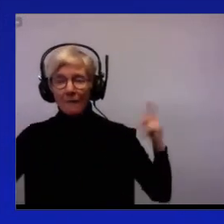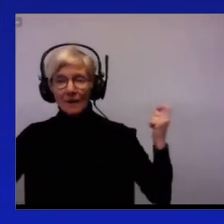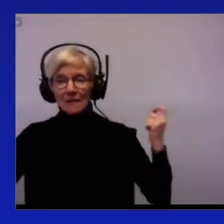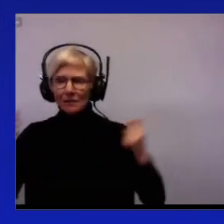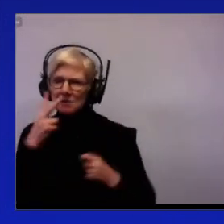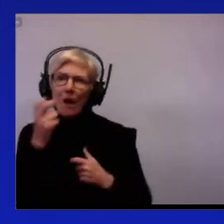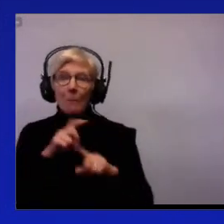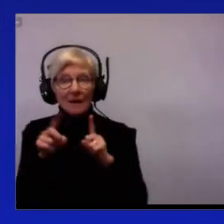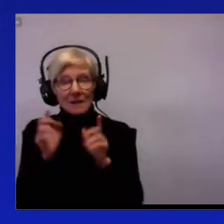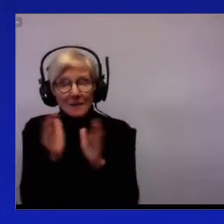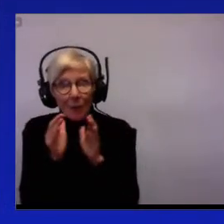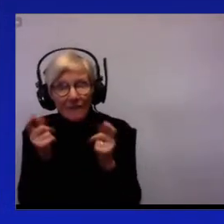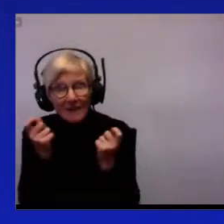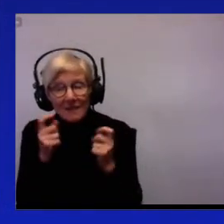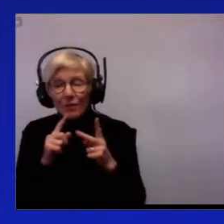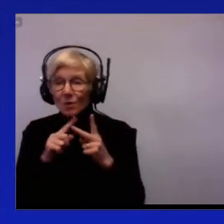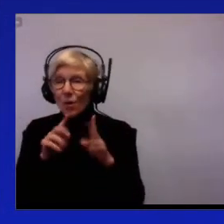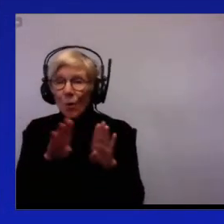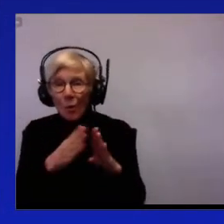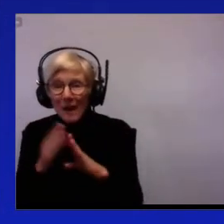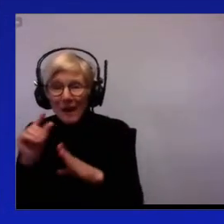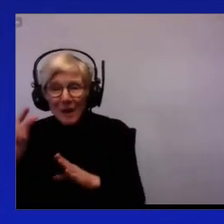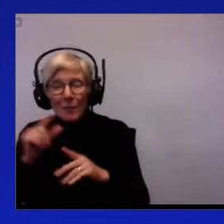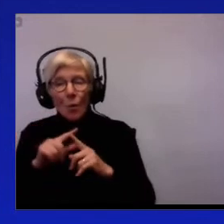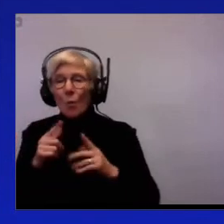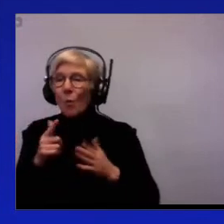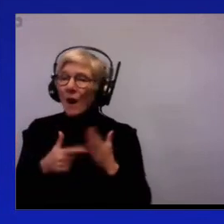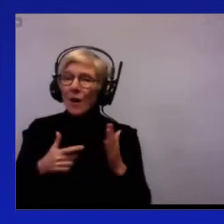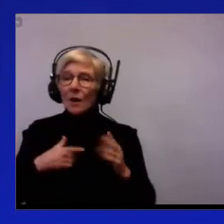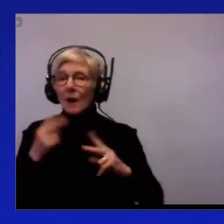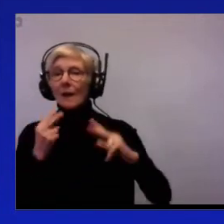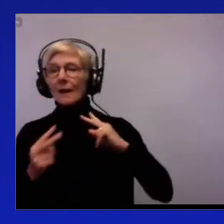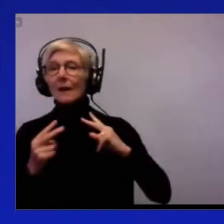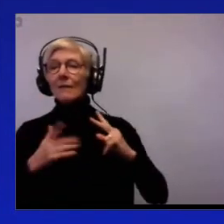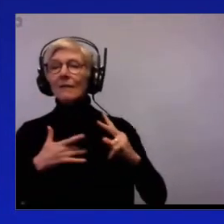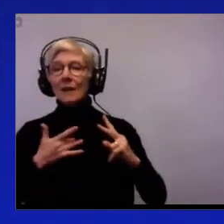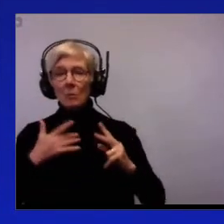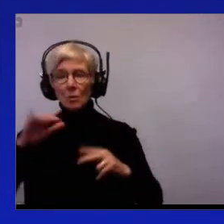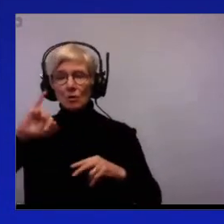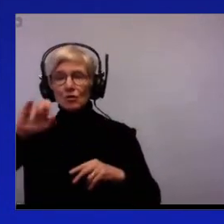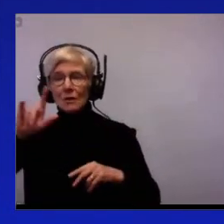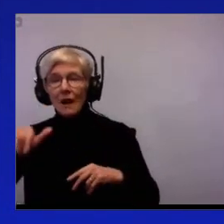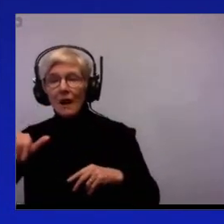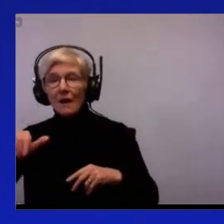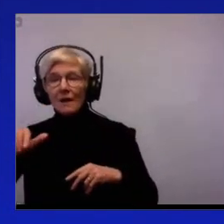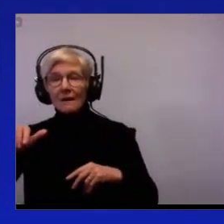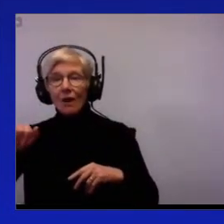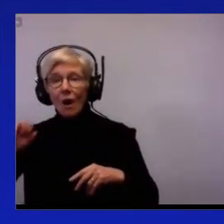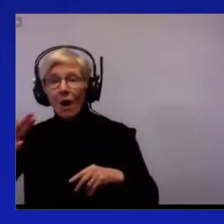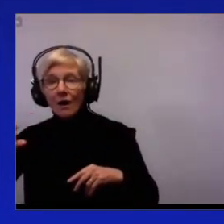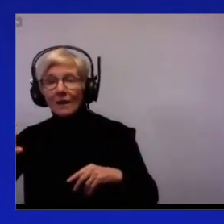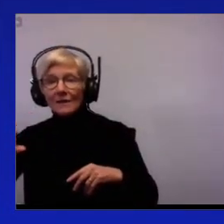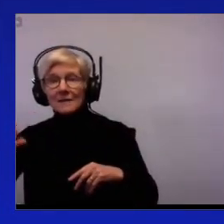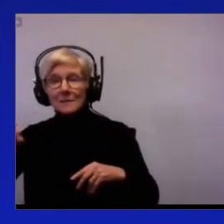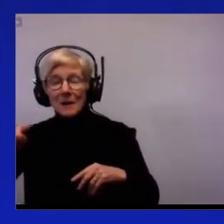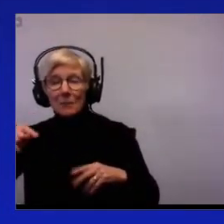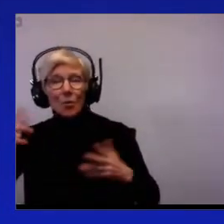talks been happening, and what really is realistic for people to think about July, August, September?